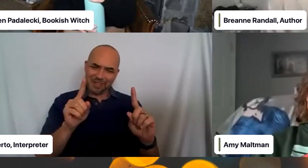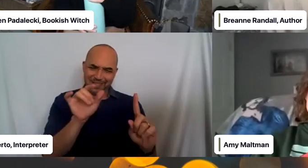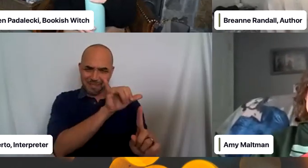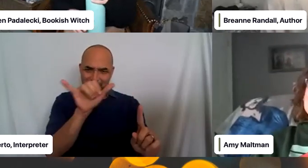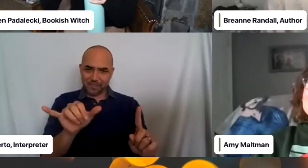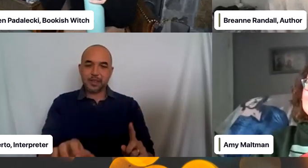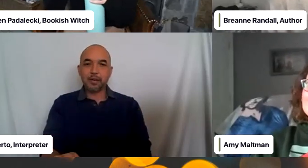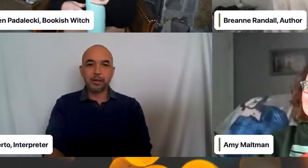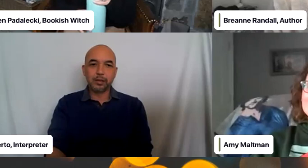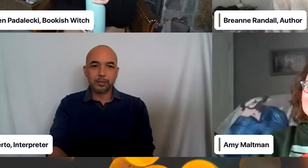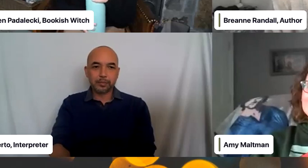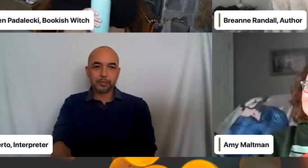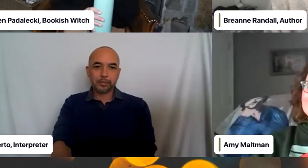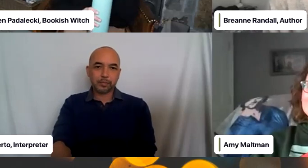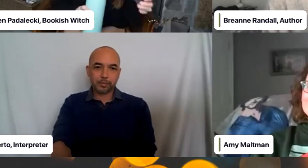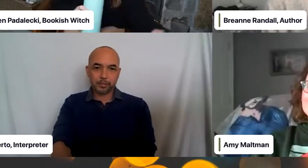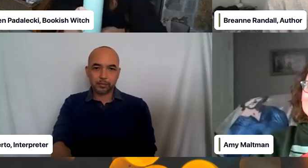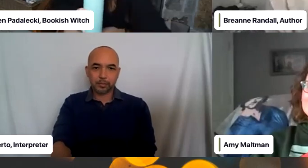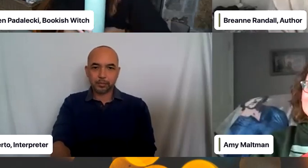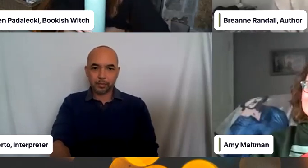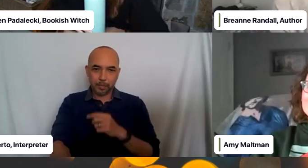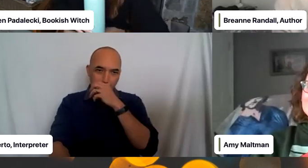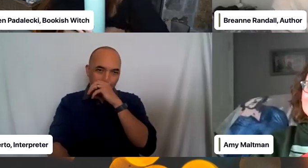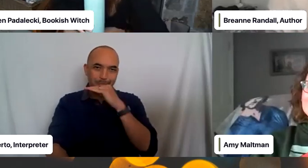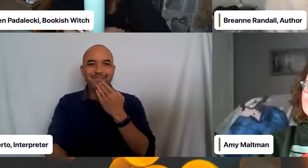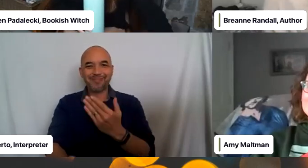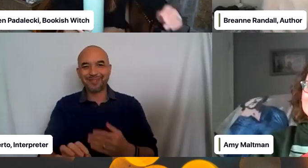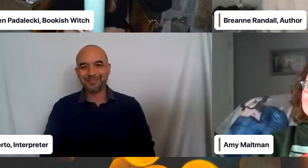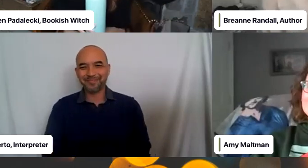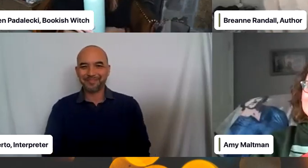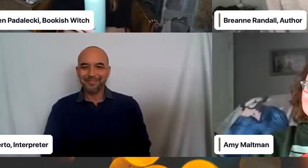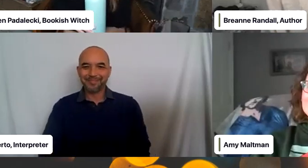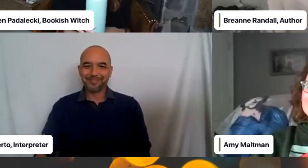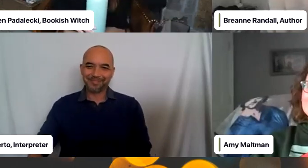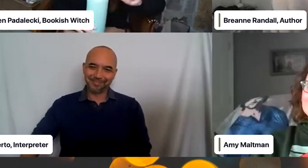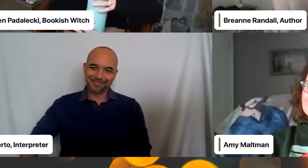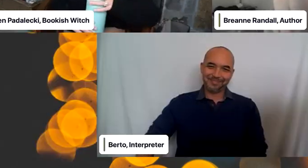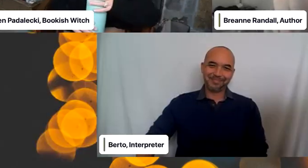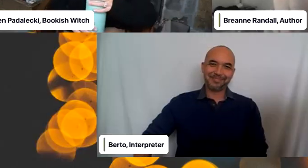It's just gonna take off. Thank you so much. Yeah, you bet.